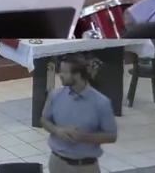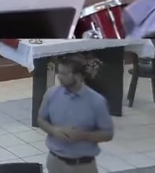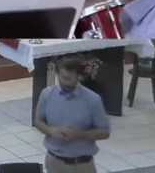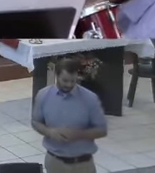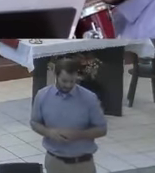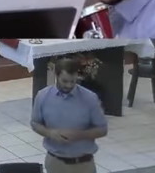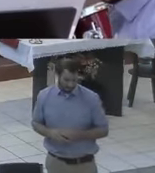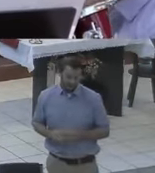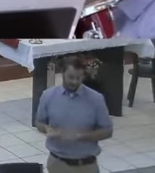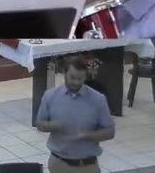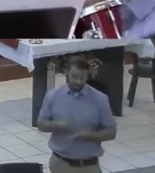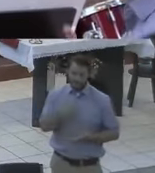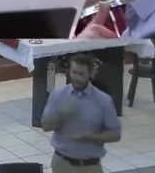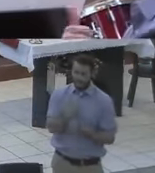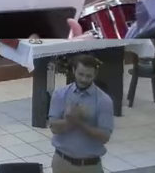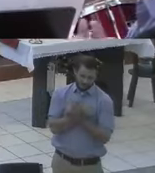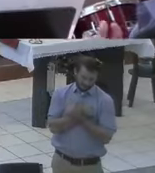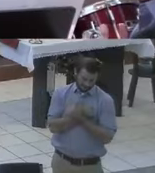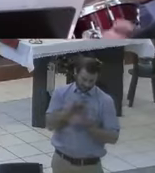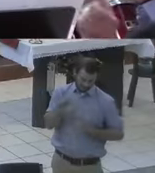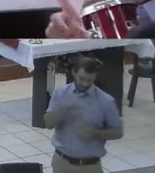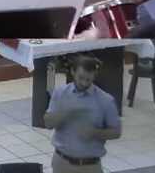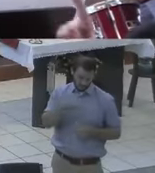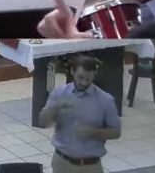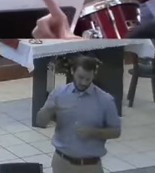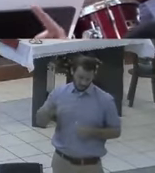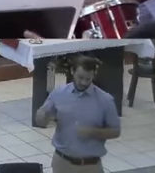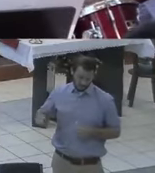ear. I love you,